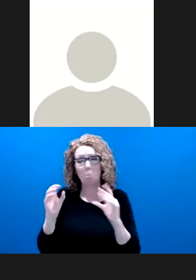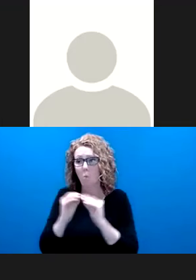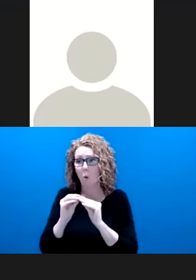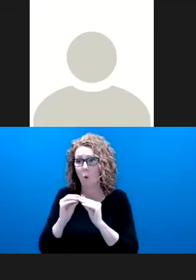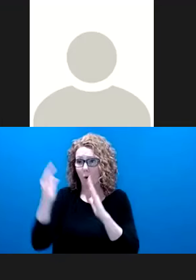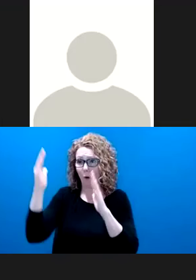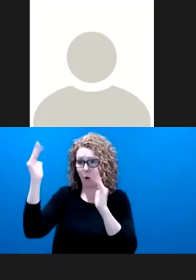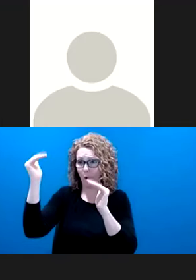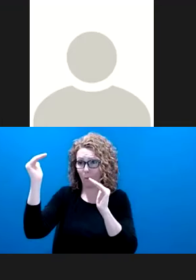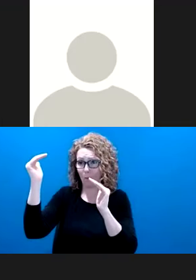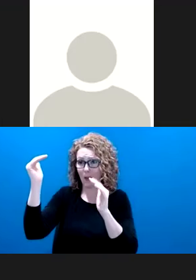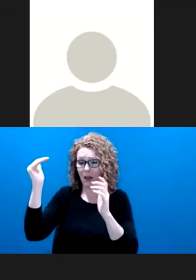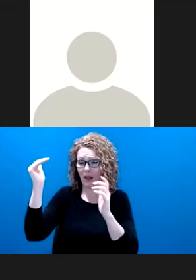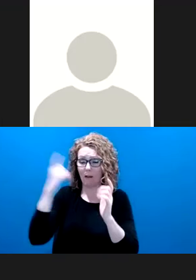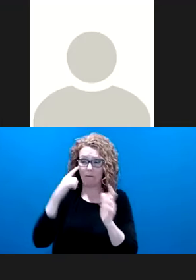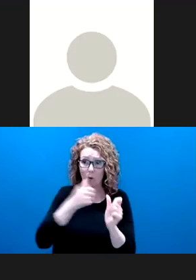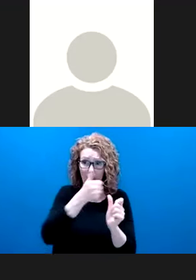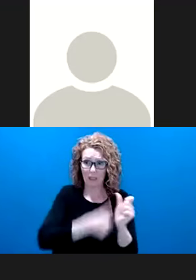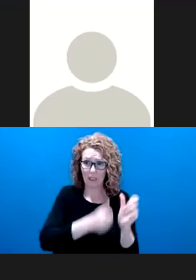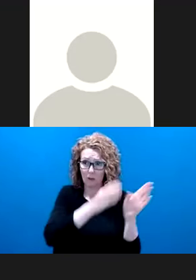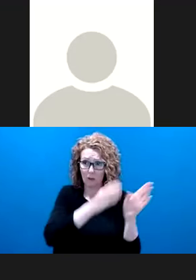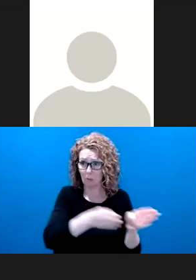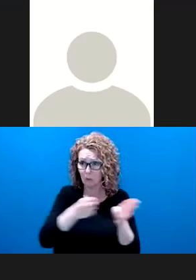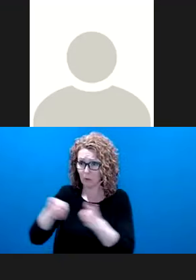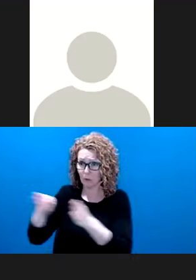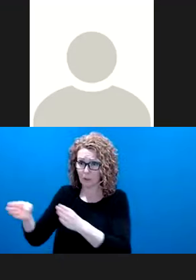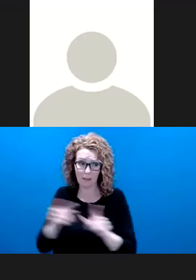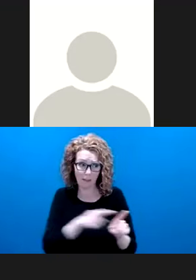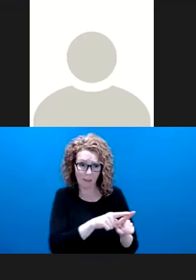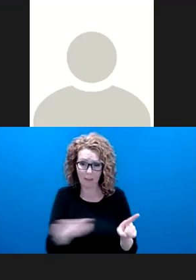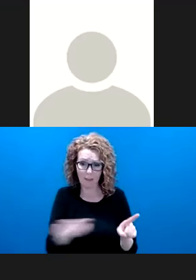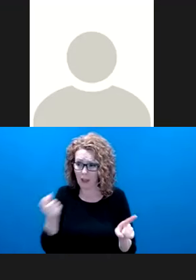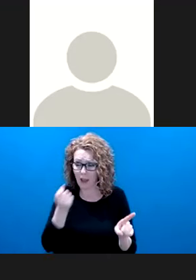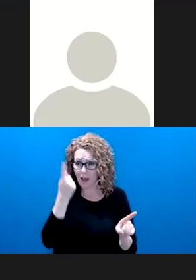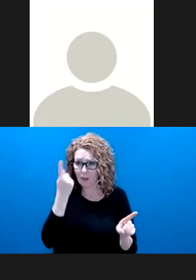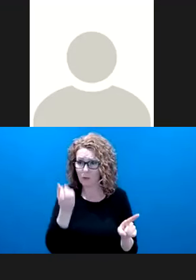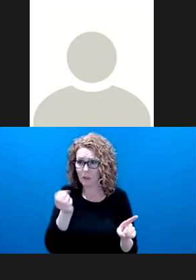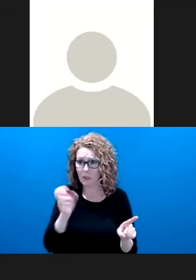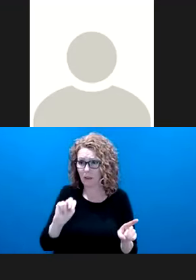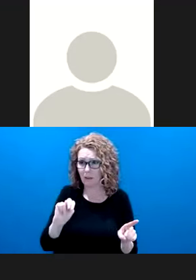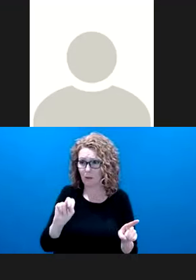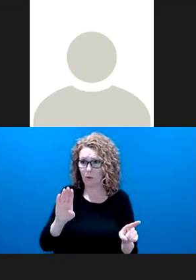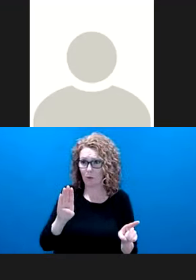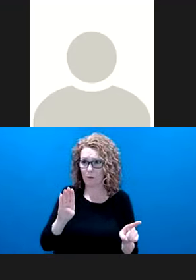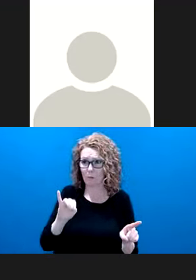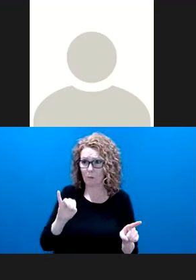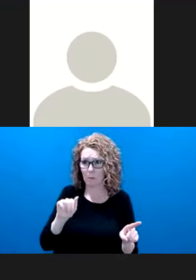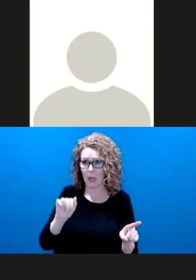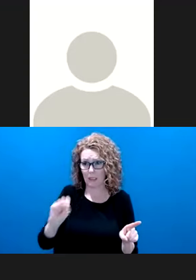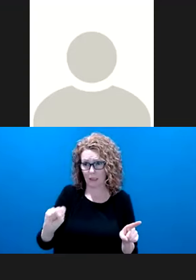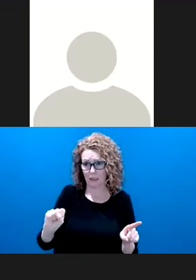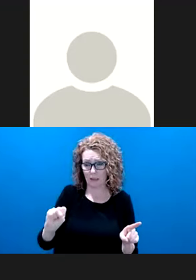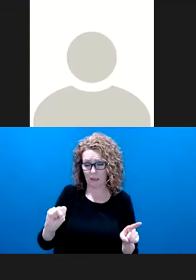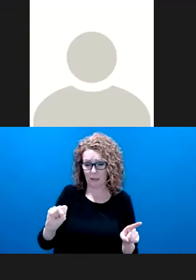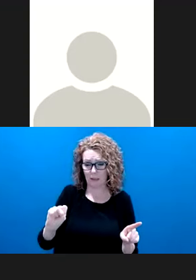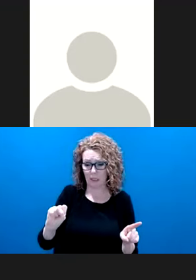my biases, and I have them, right? I can then reduce the inequities with the